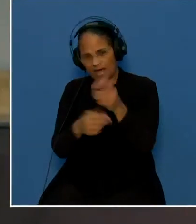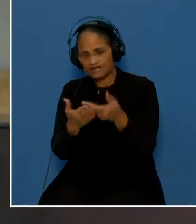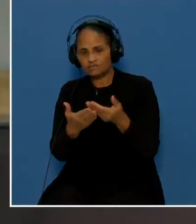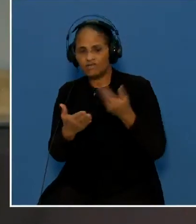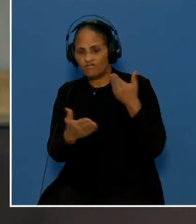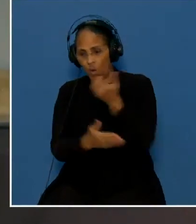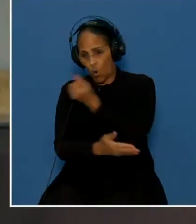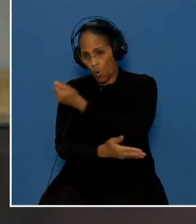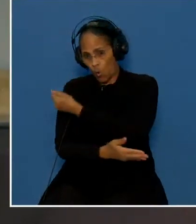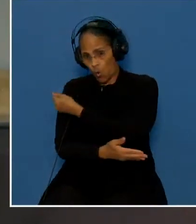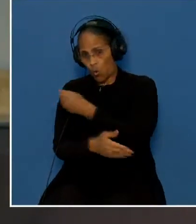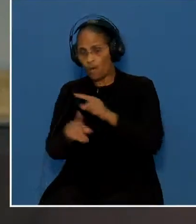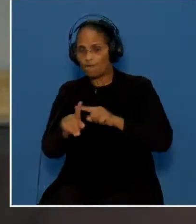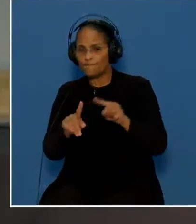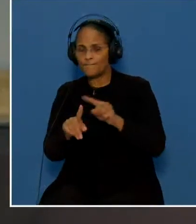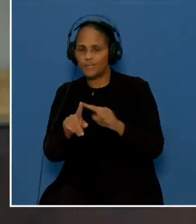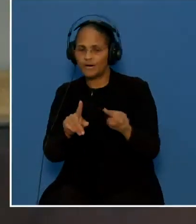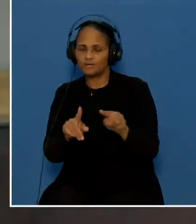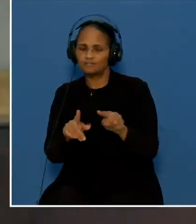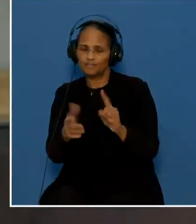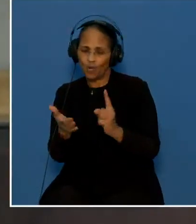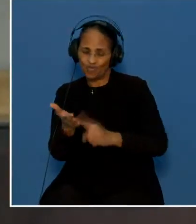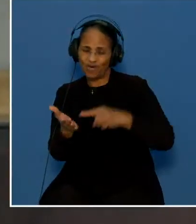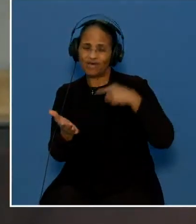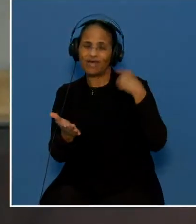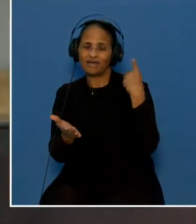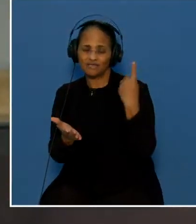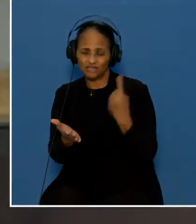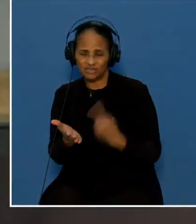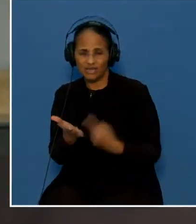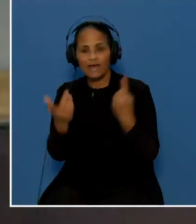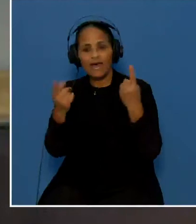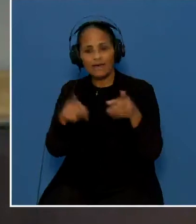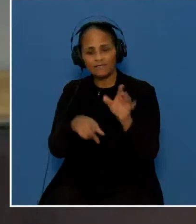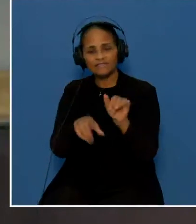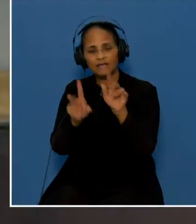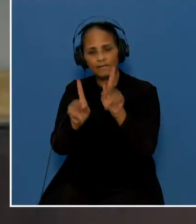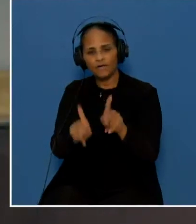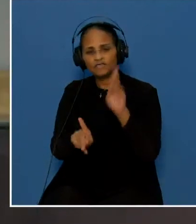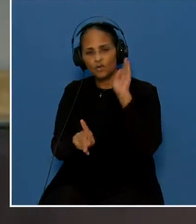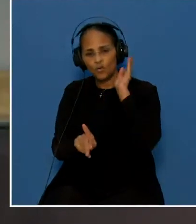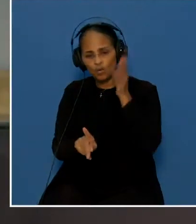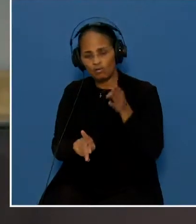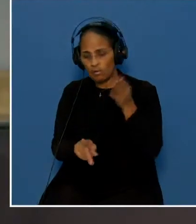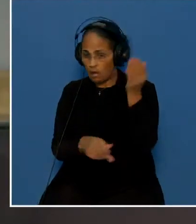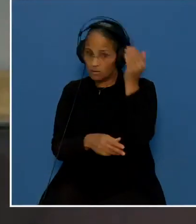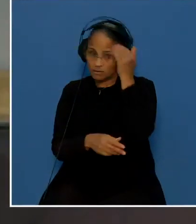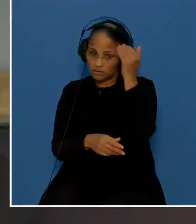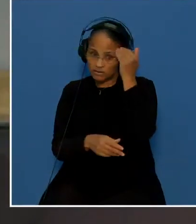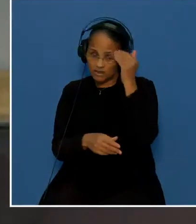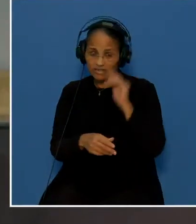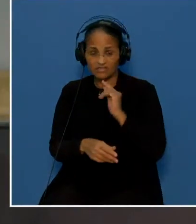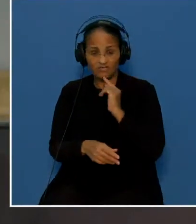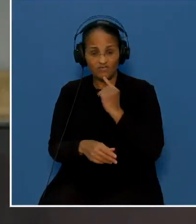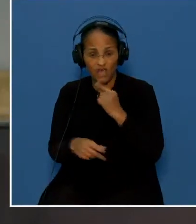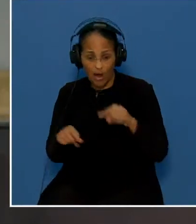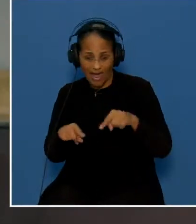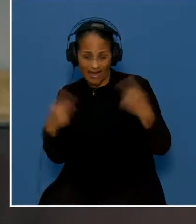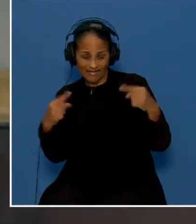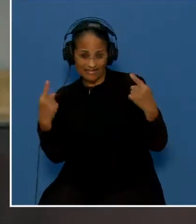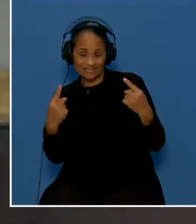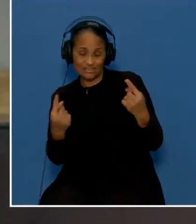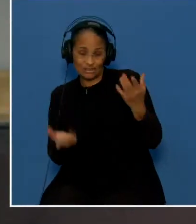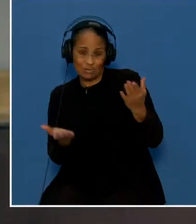being administered, but on rare occasions, it happens that a person might not be aware of the severe allergies that they may